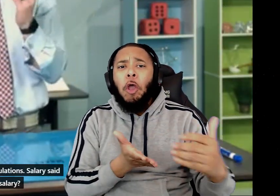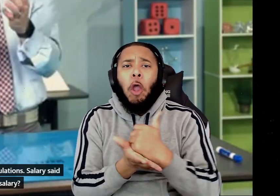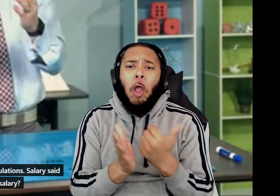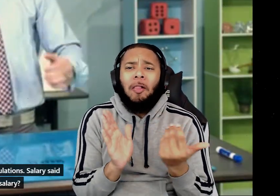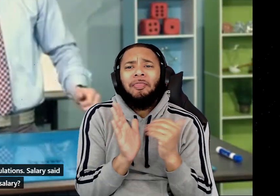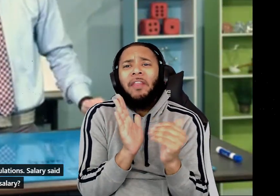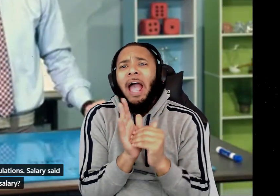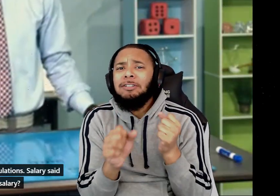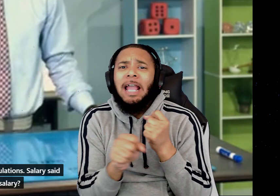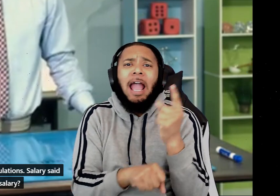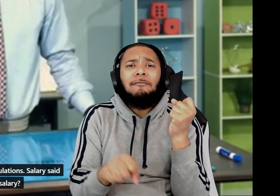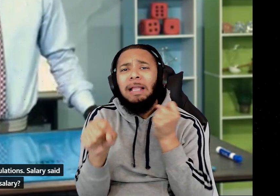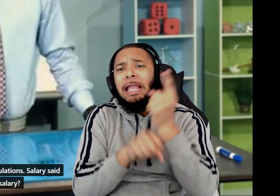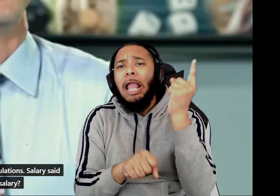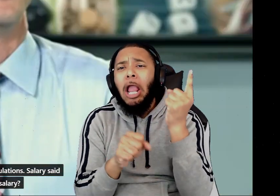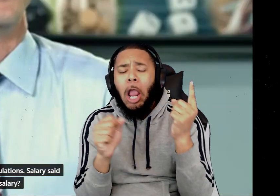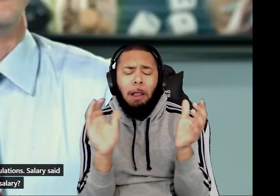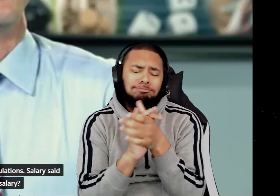year. Congratulations.